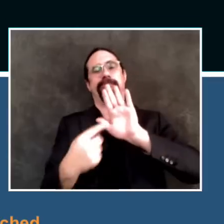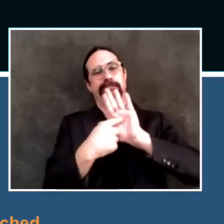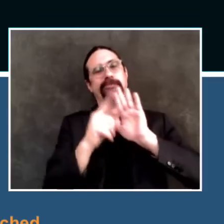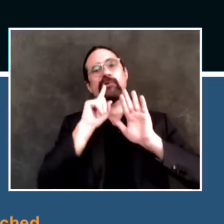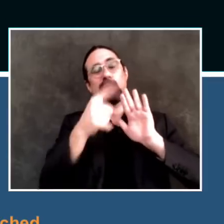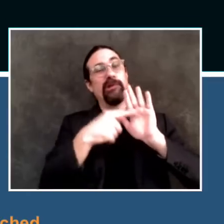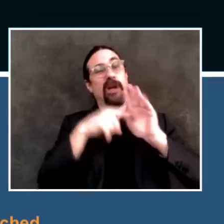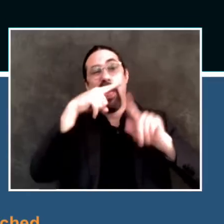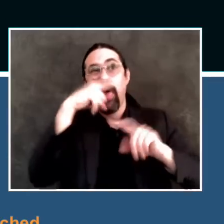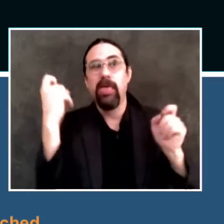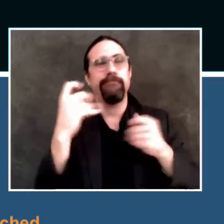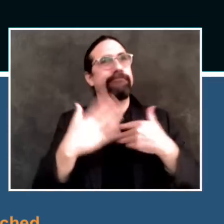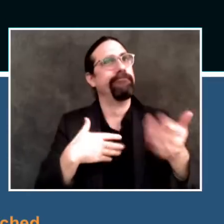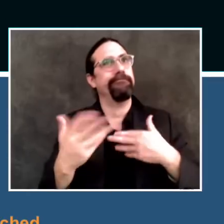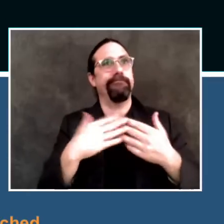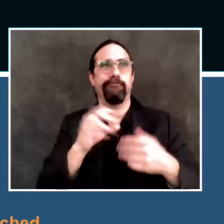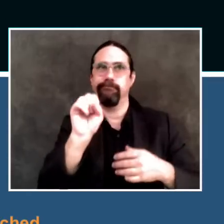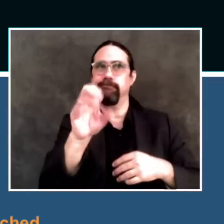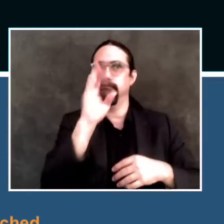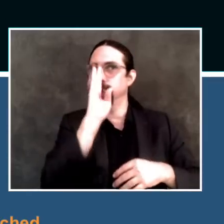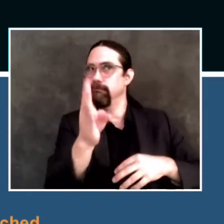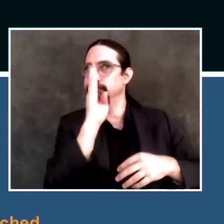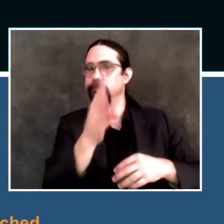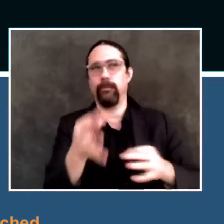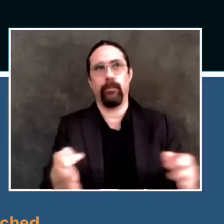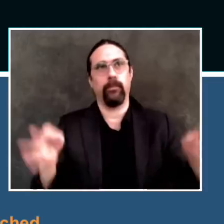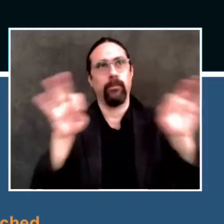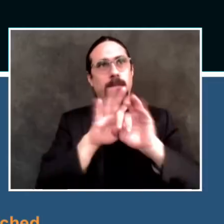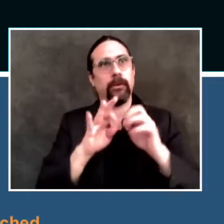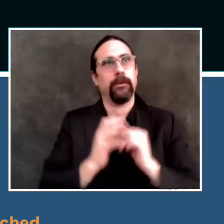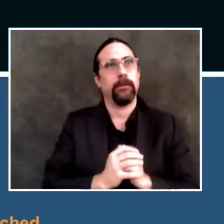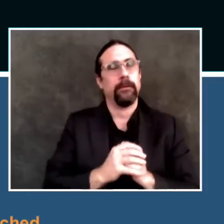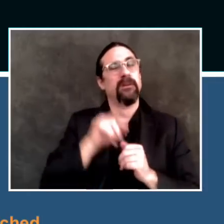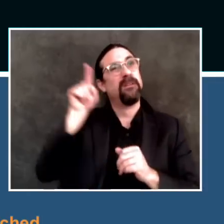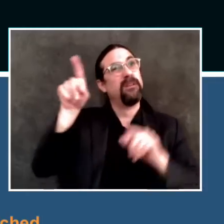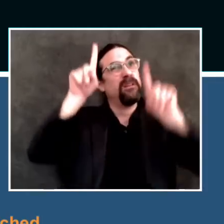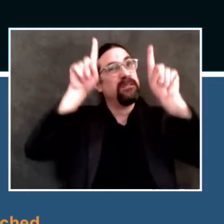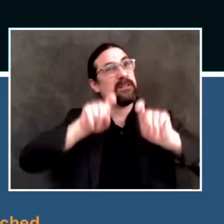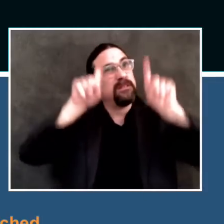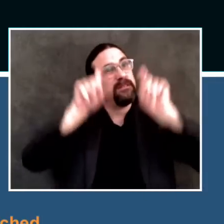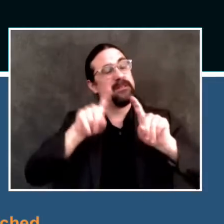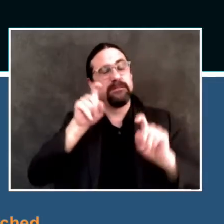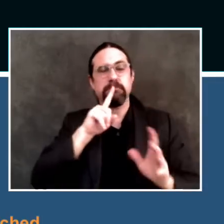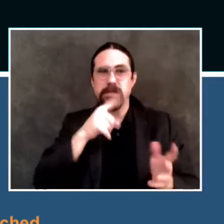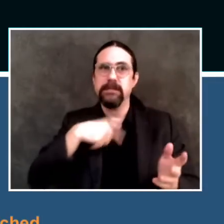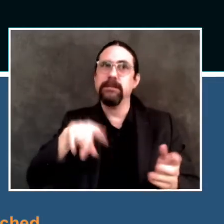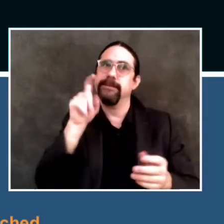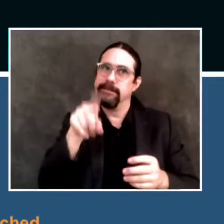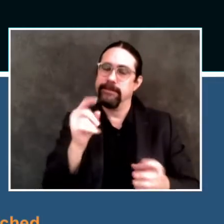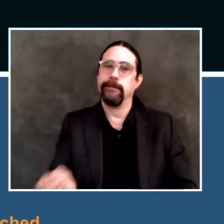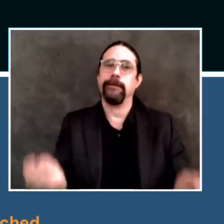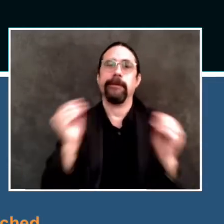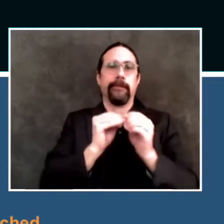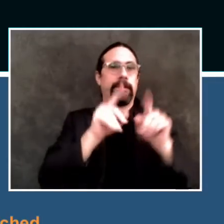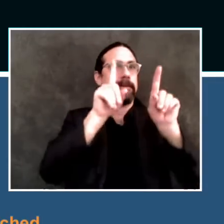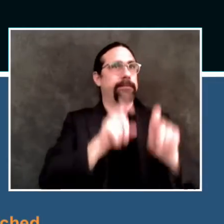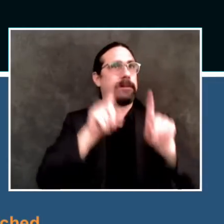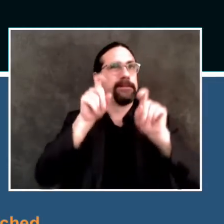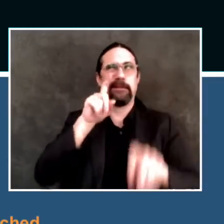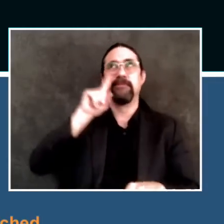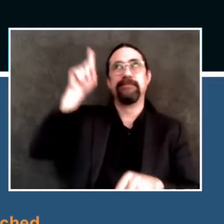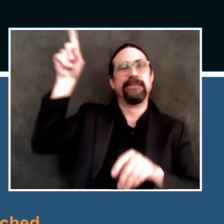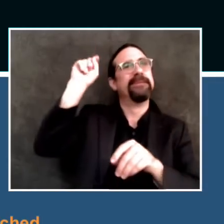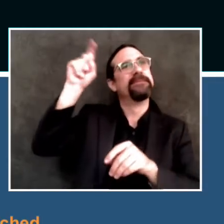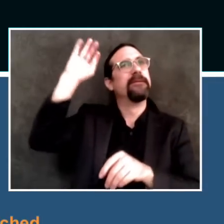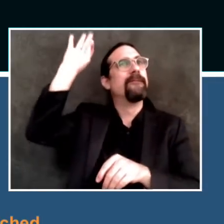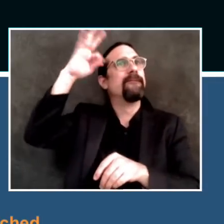steady progress. Not perfect, not always linear and beautiful progress, but still steady. If